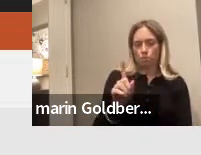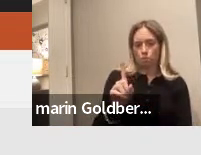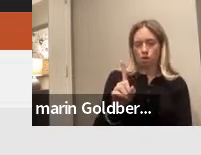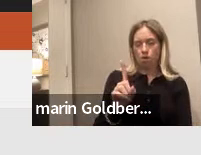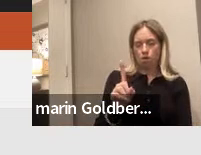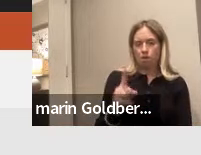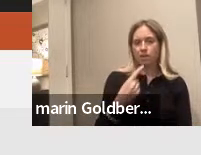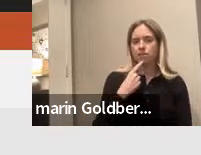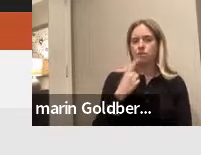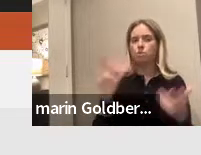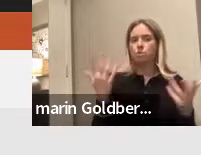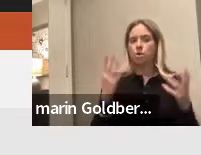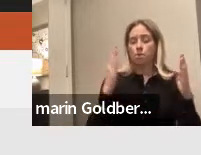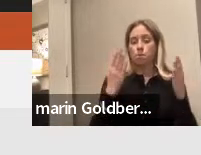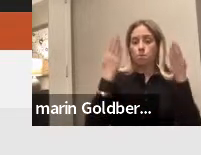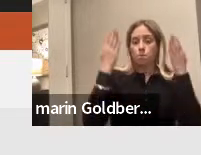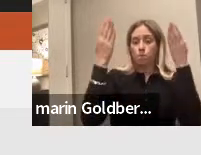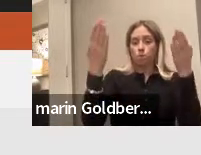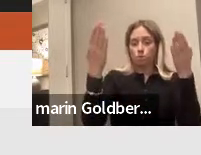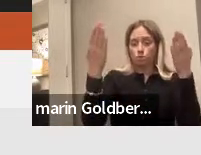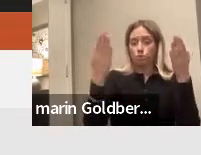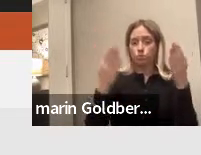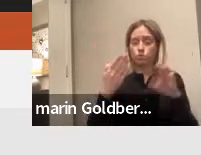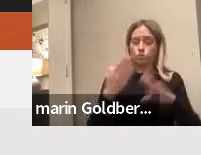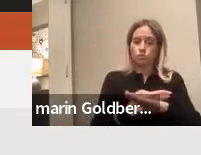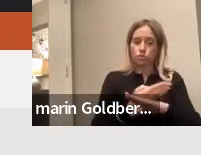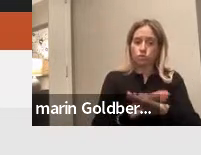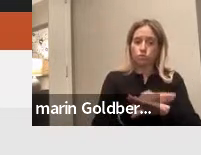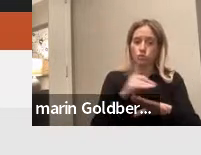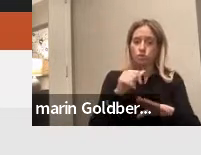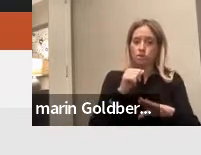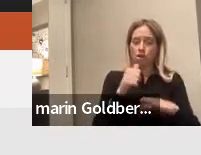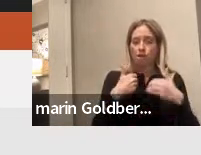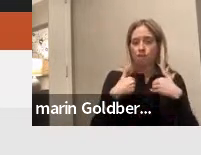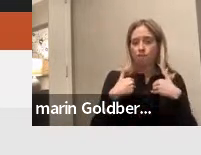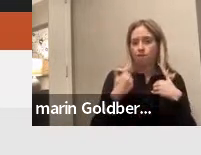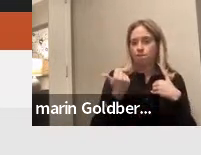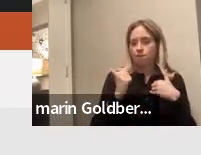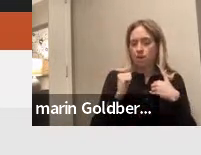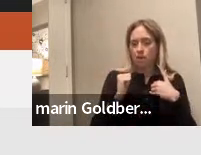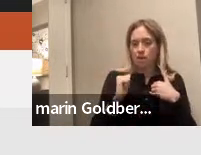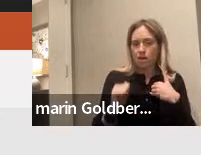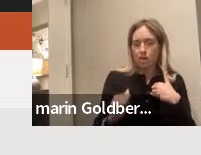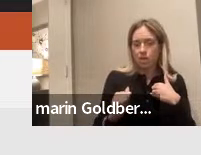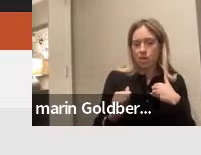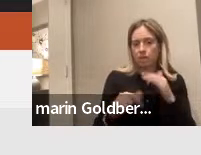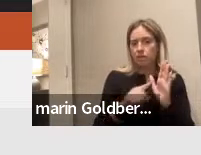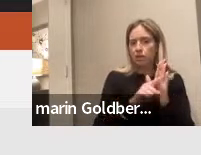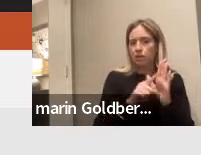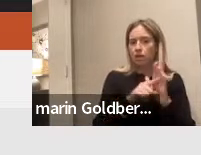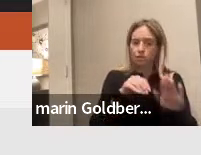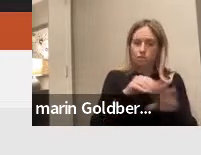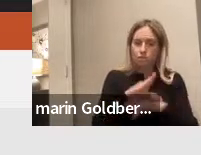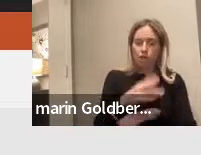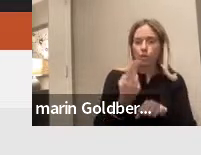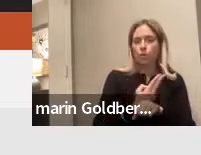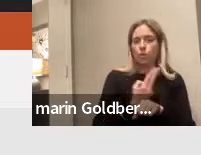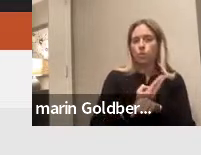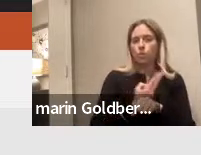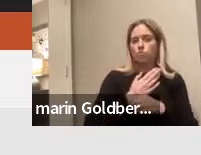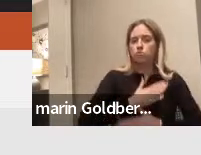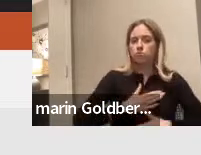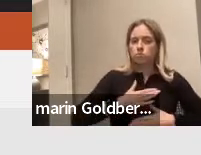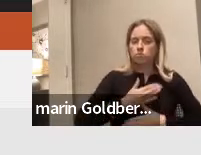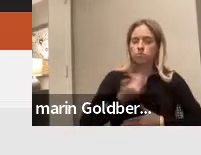5207.1 states that the proposed construction shall not have any substantial adverse effect on the use or enjoyment